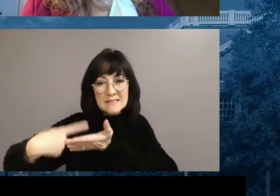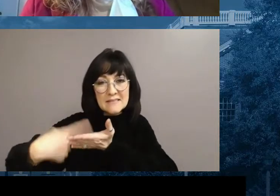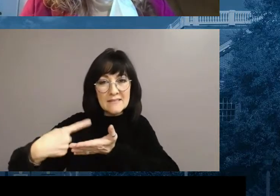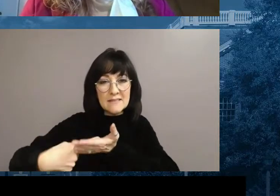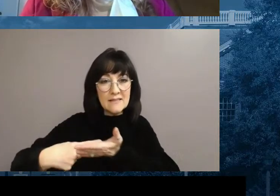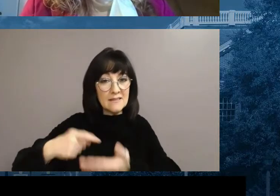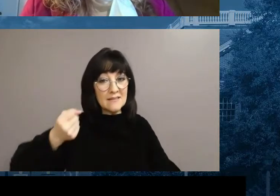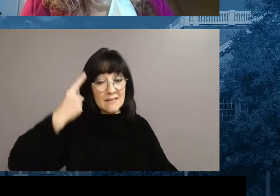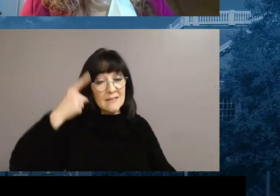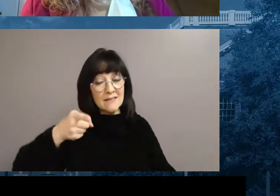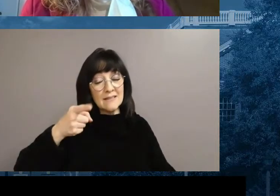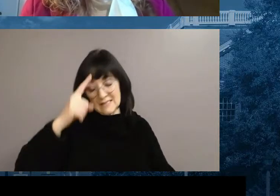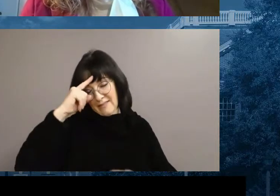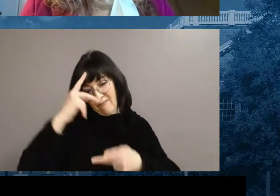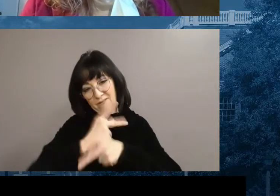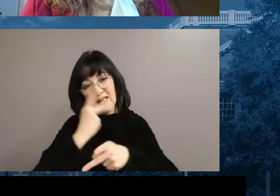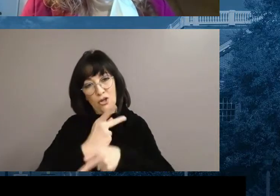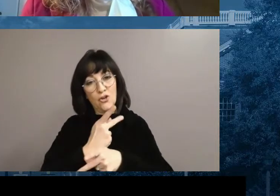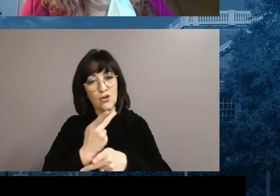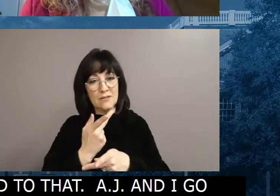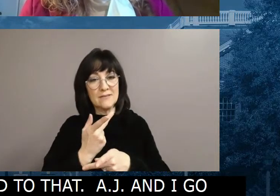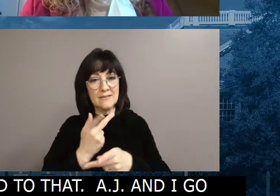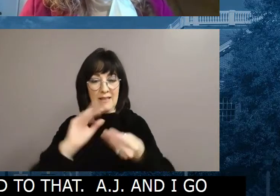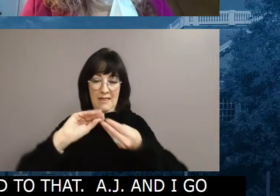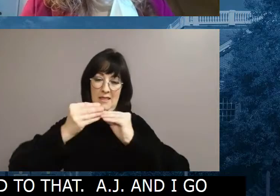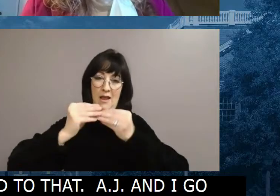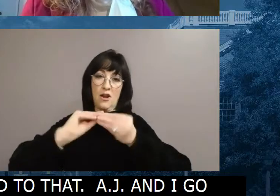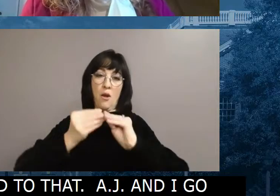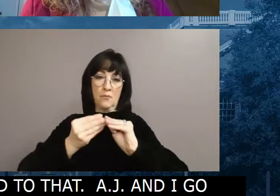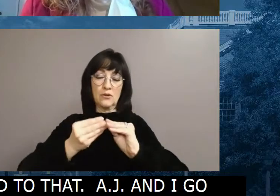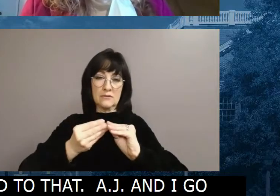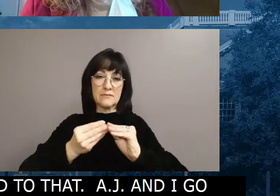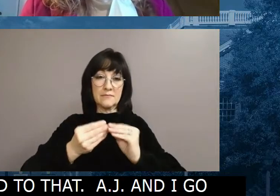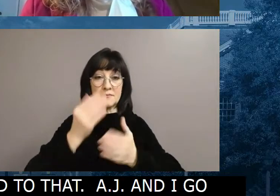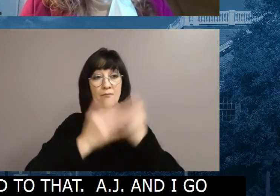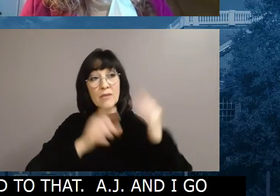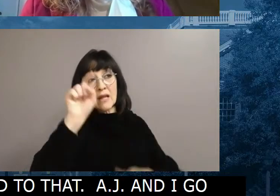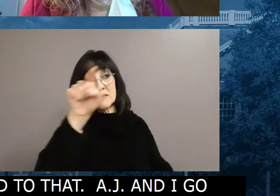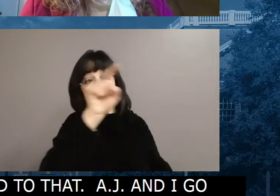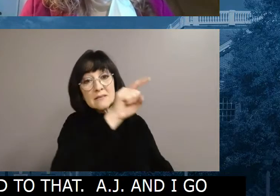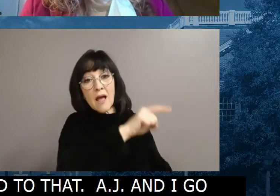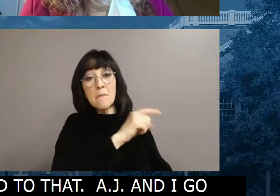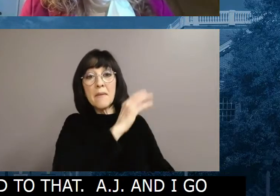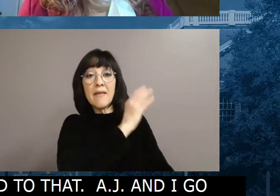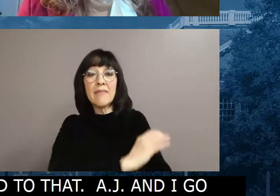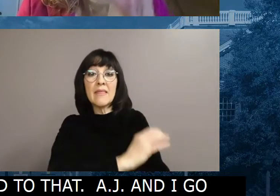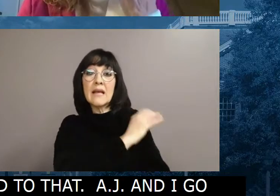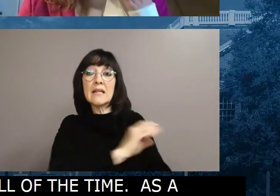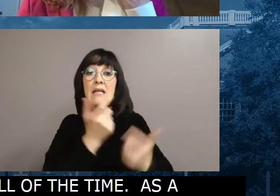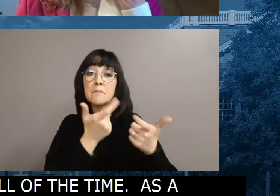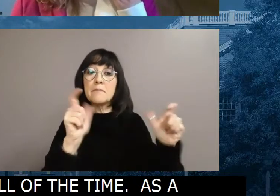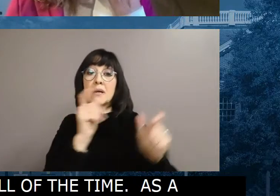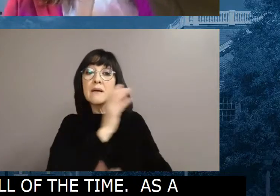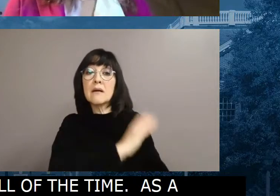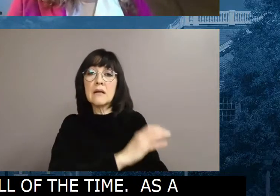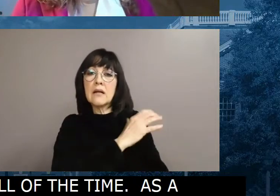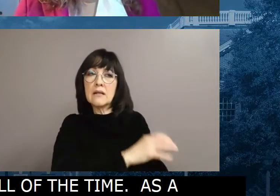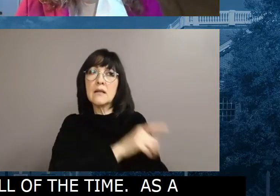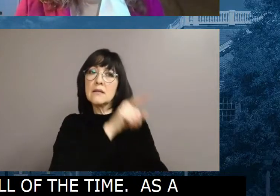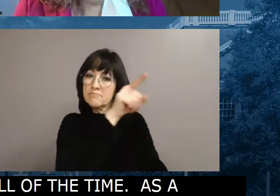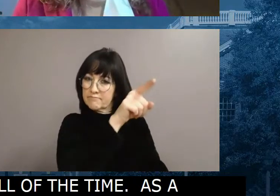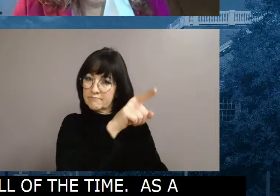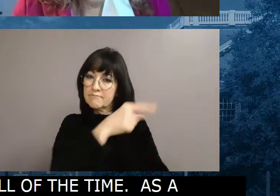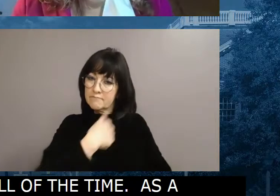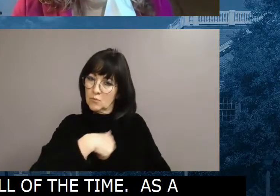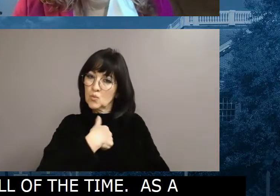math and numbers, you need some of those big clinics to move the big numbers through. And as allocation increases, as